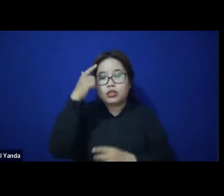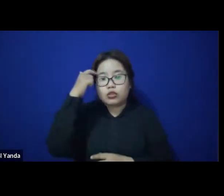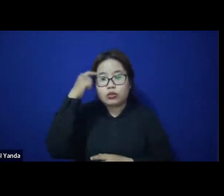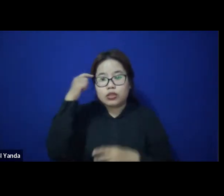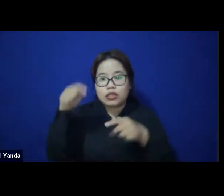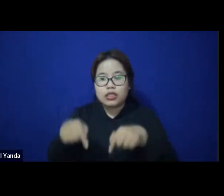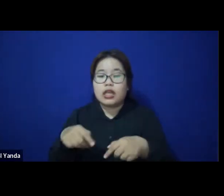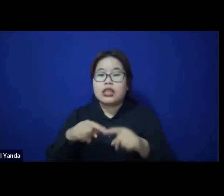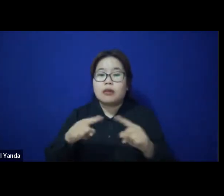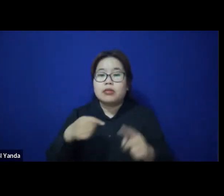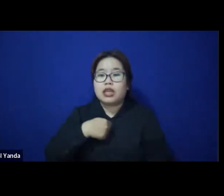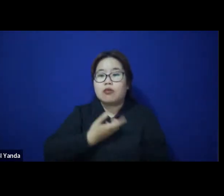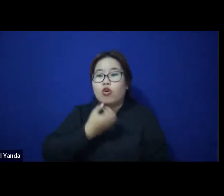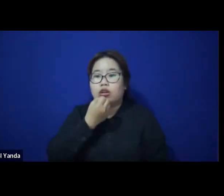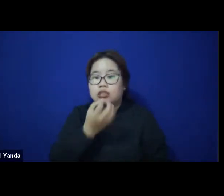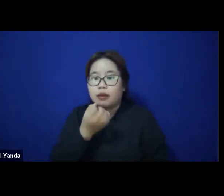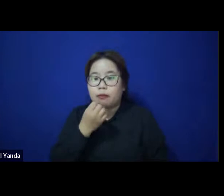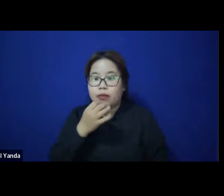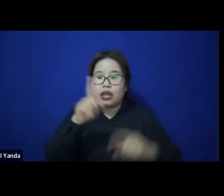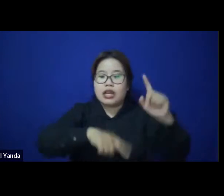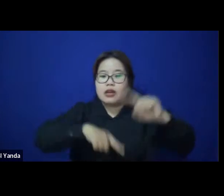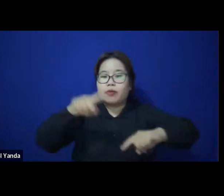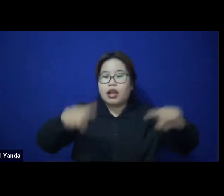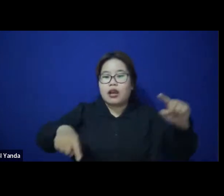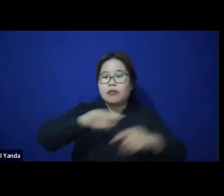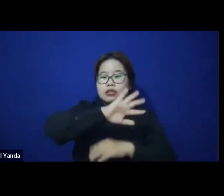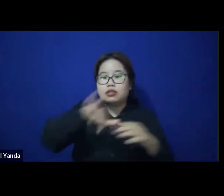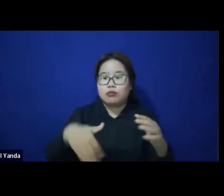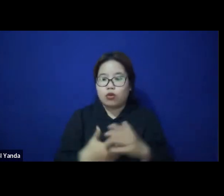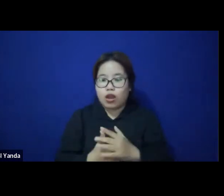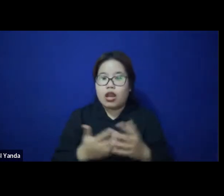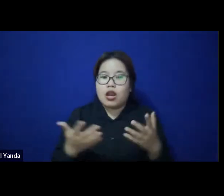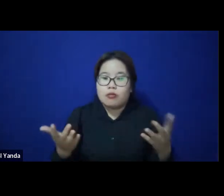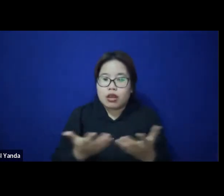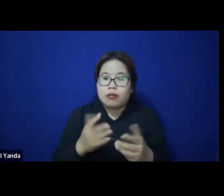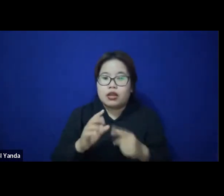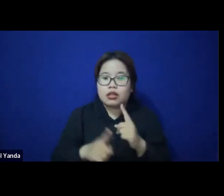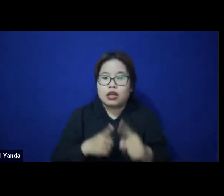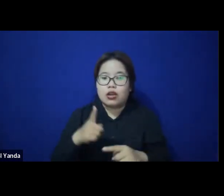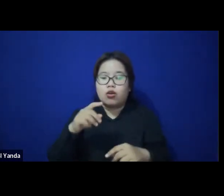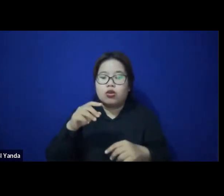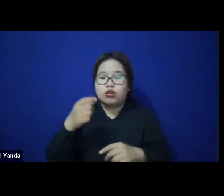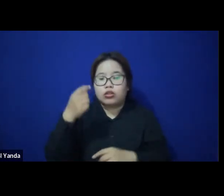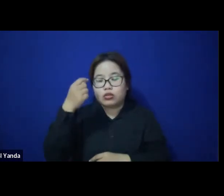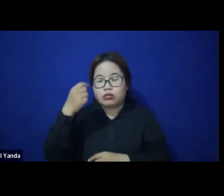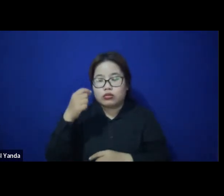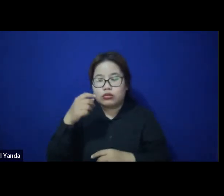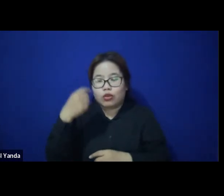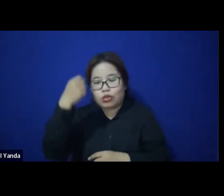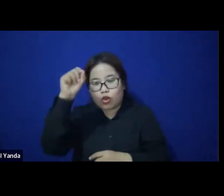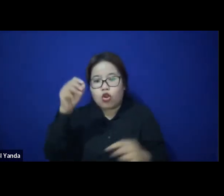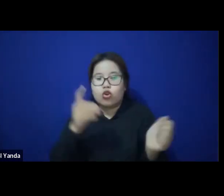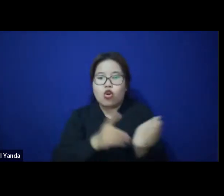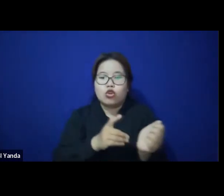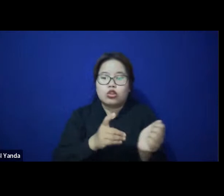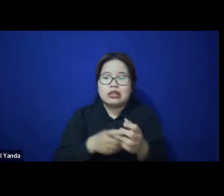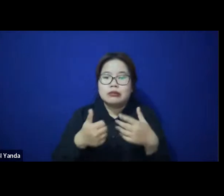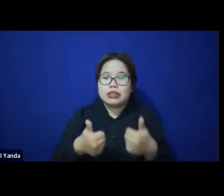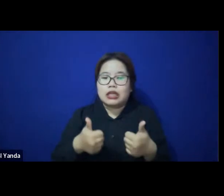of those. How is the doctor's office physically set up, or the hospital physically set up?